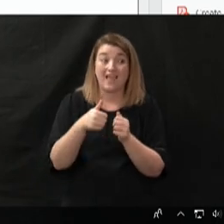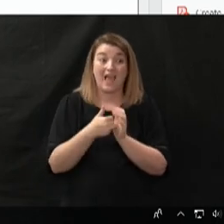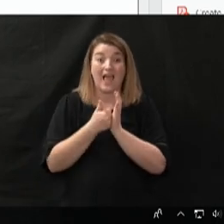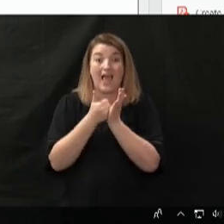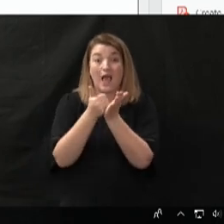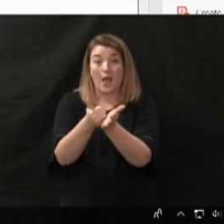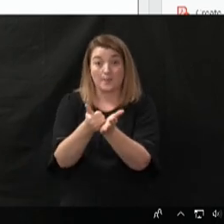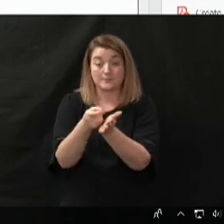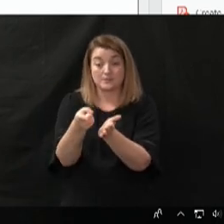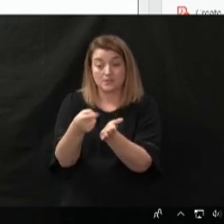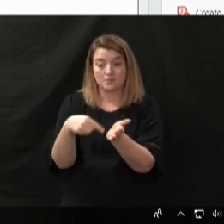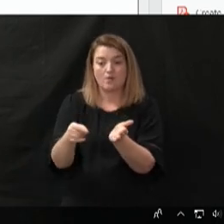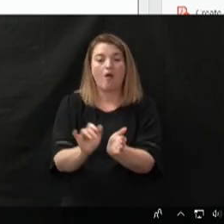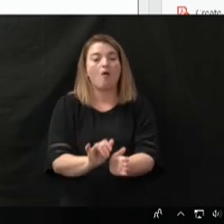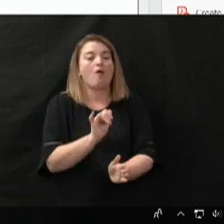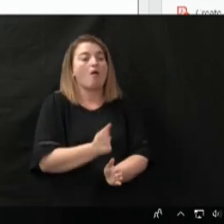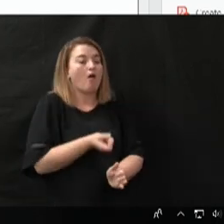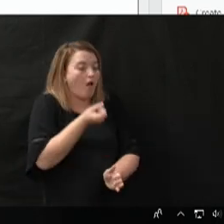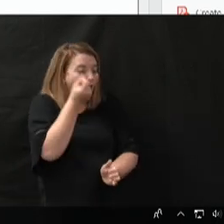Okay,